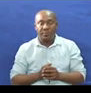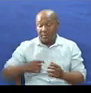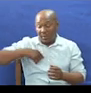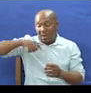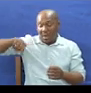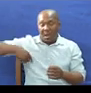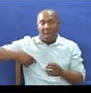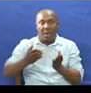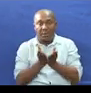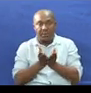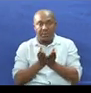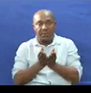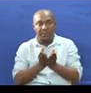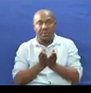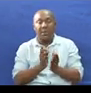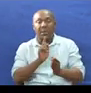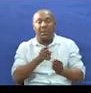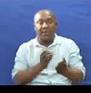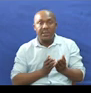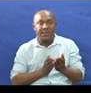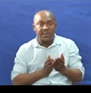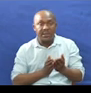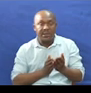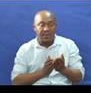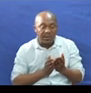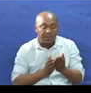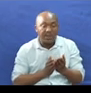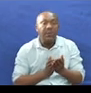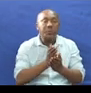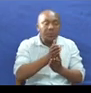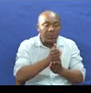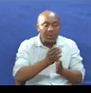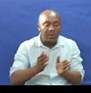Our school is just across the road.